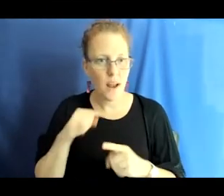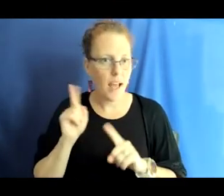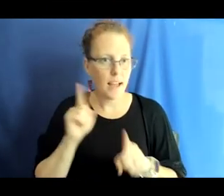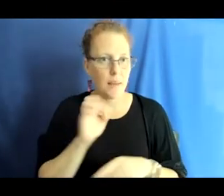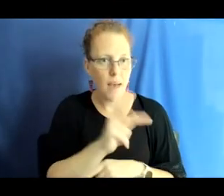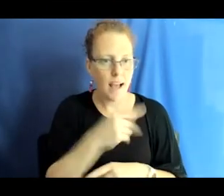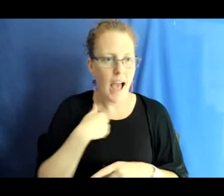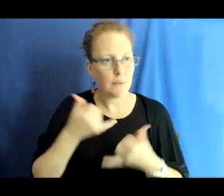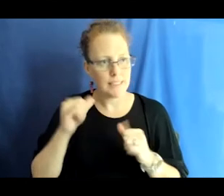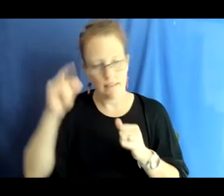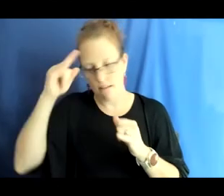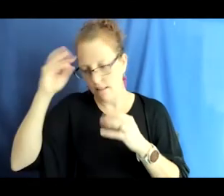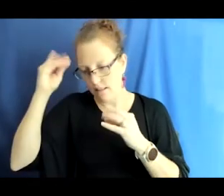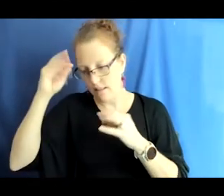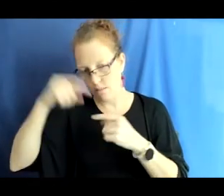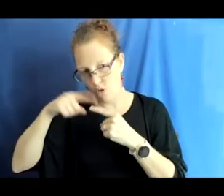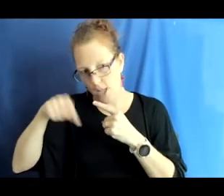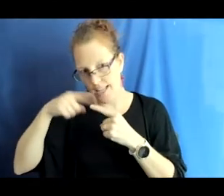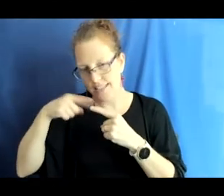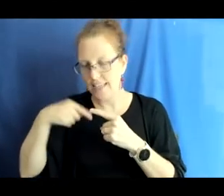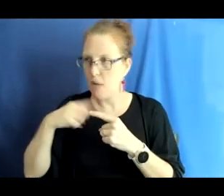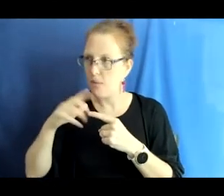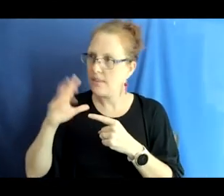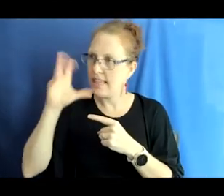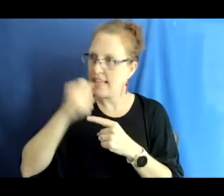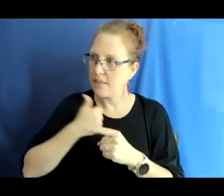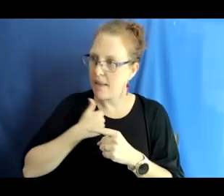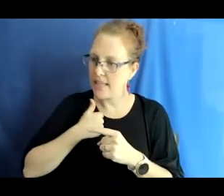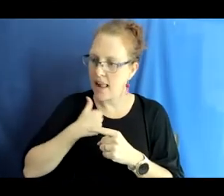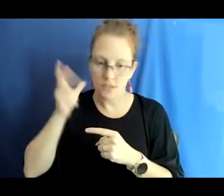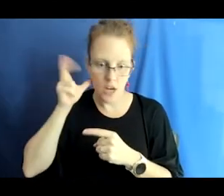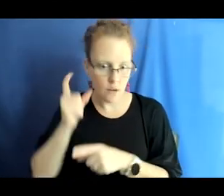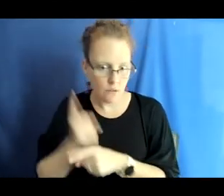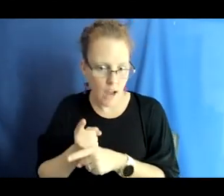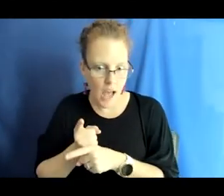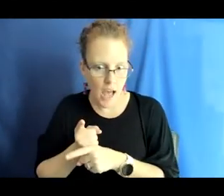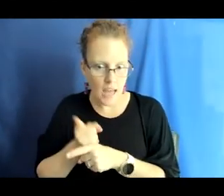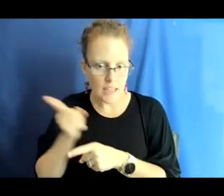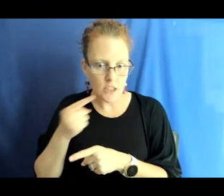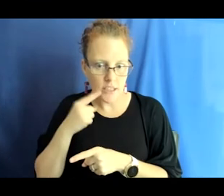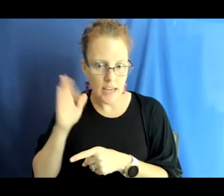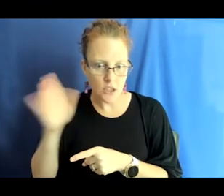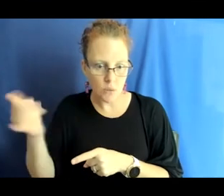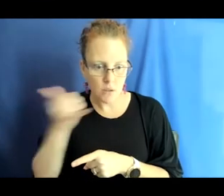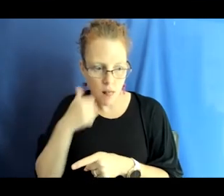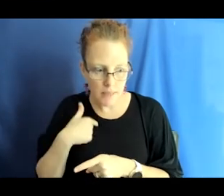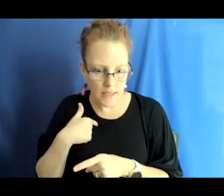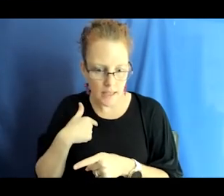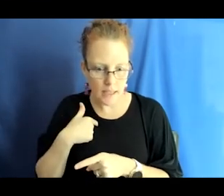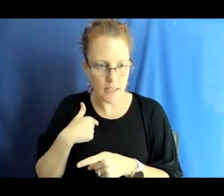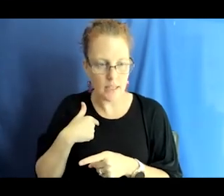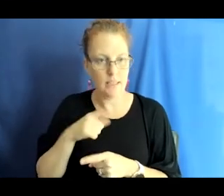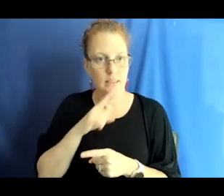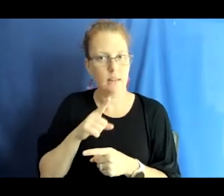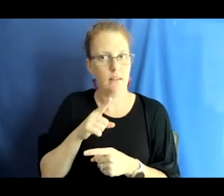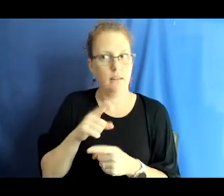interpreting it. And you're second guessing yourself. And did I hear that right? And did she really say that she would call me? Am I hallucinating? You know, the whole thing feels